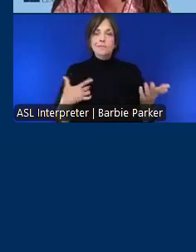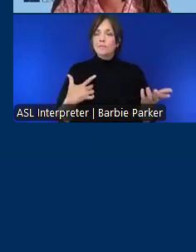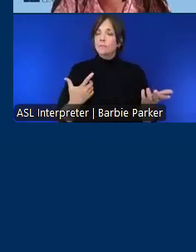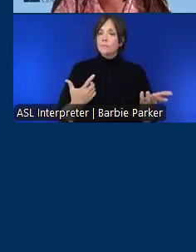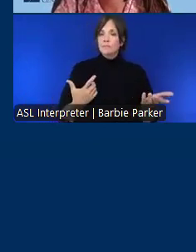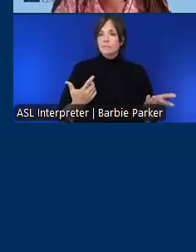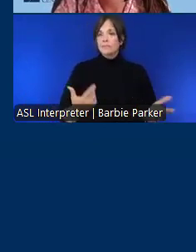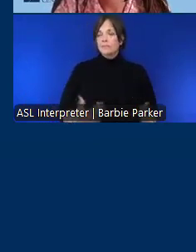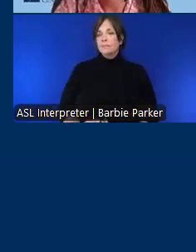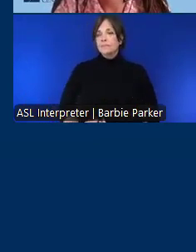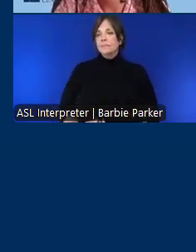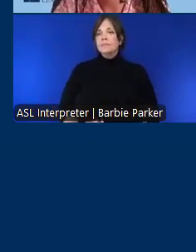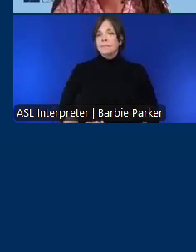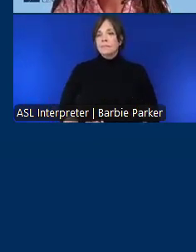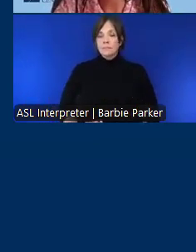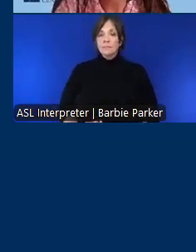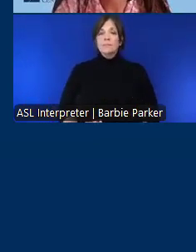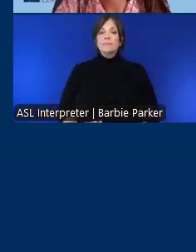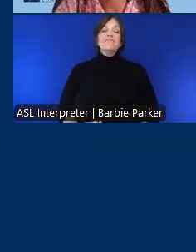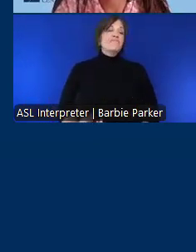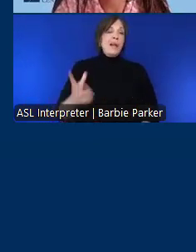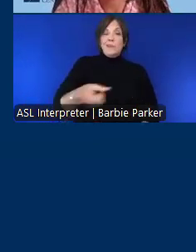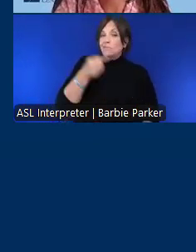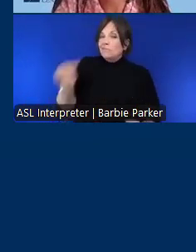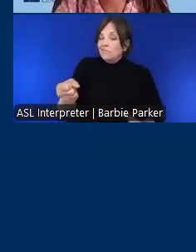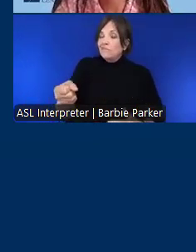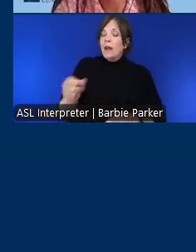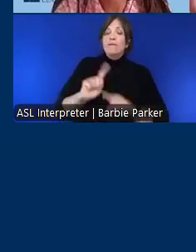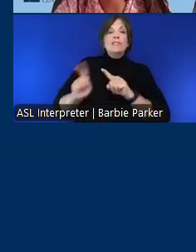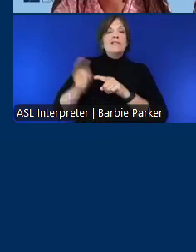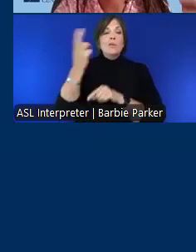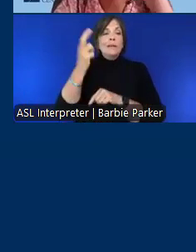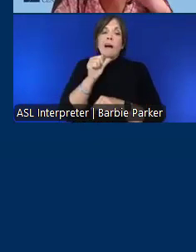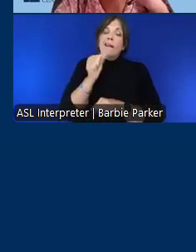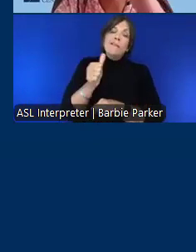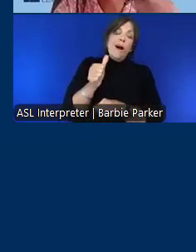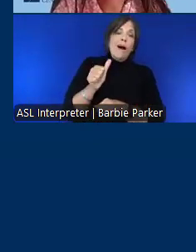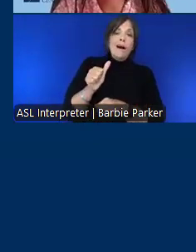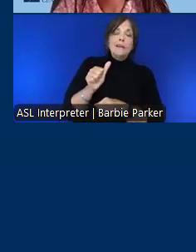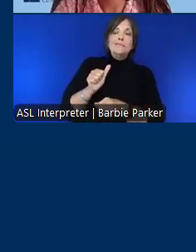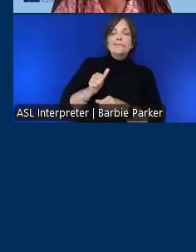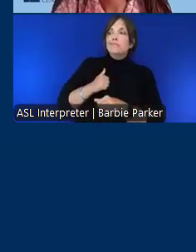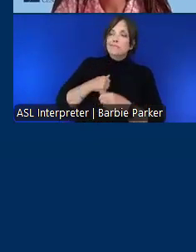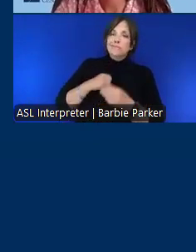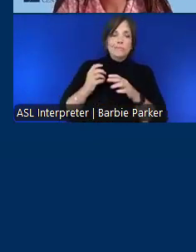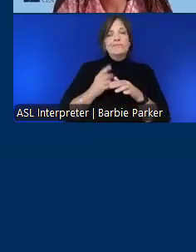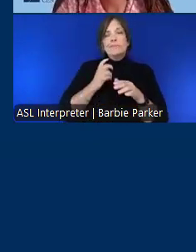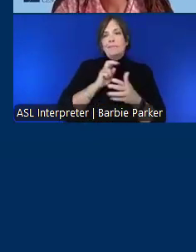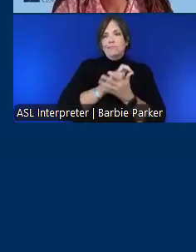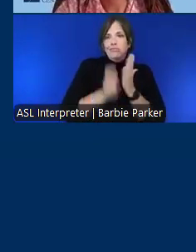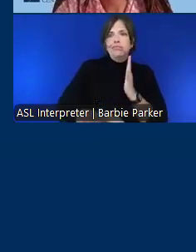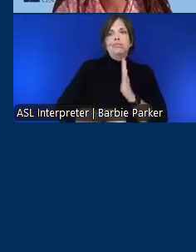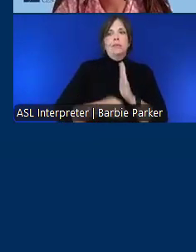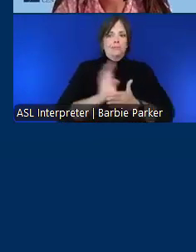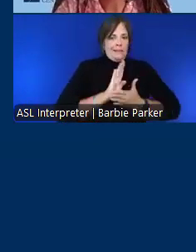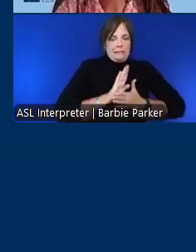for commercial sex or labor practice or exploitative labor in mind. So this brings us